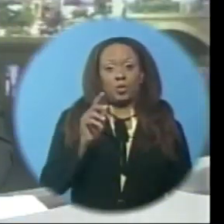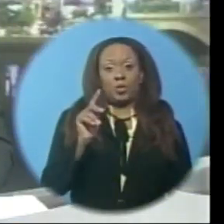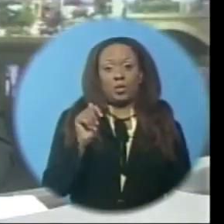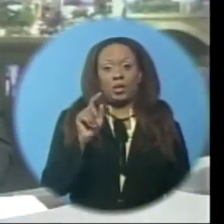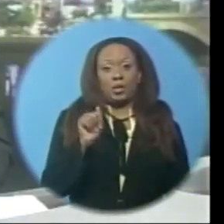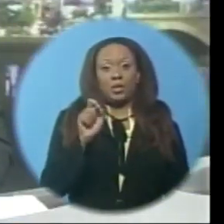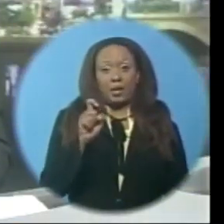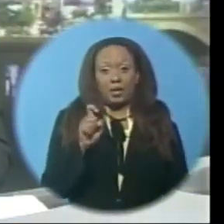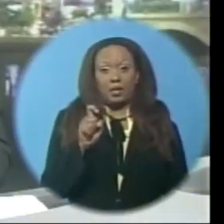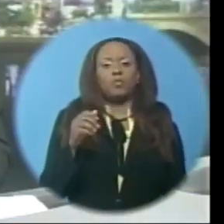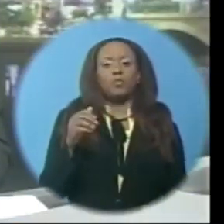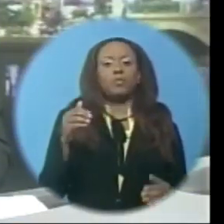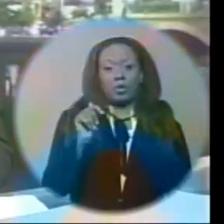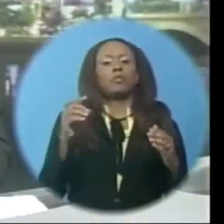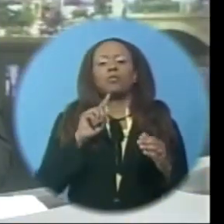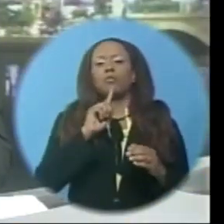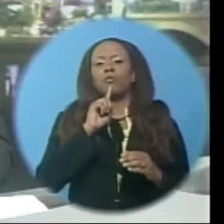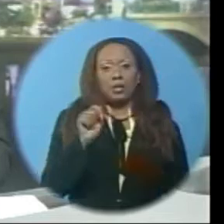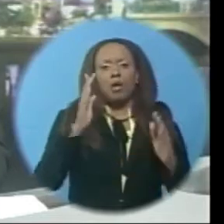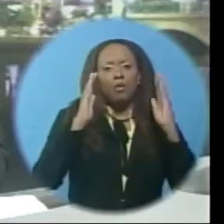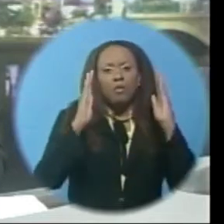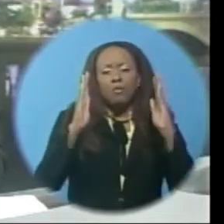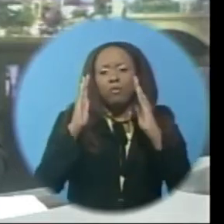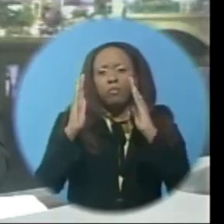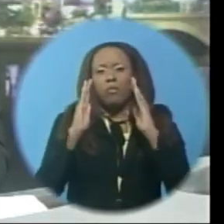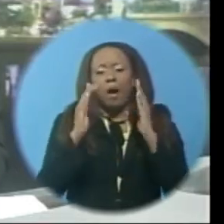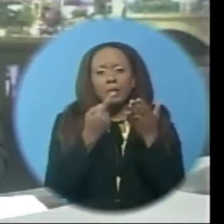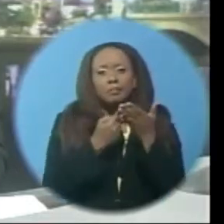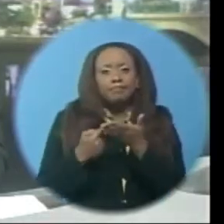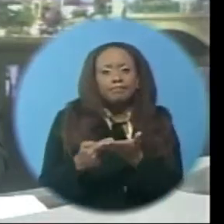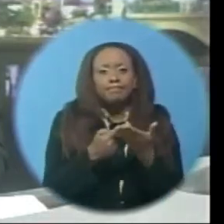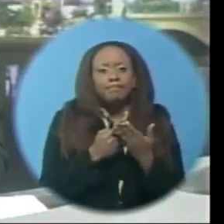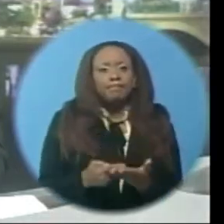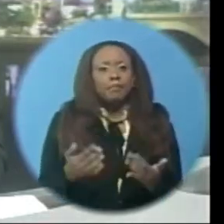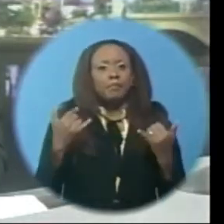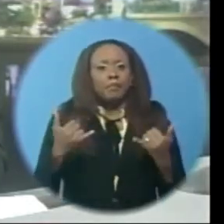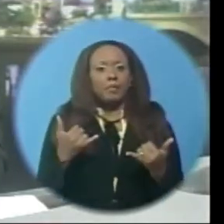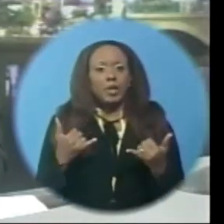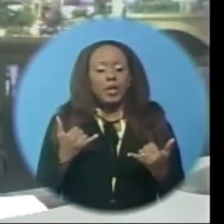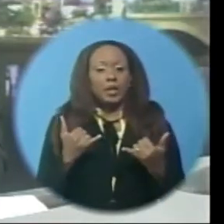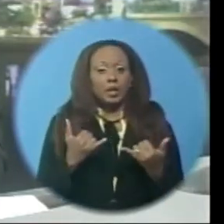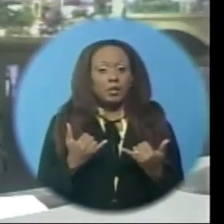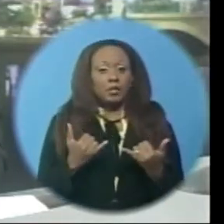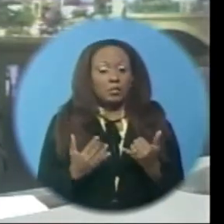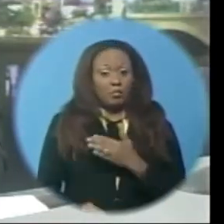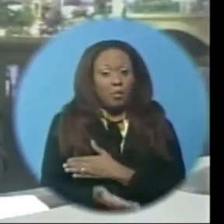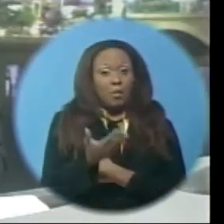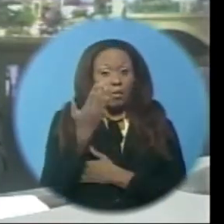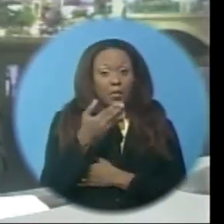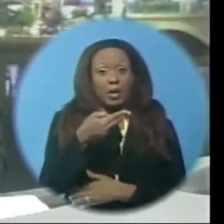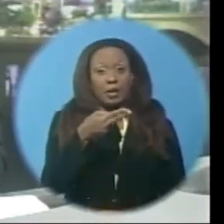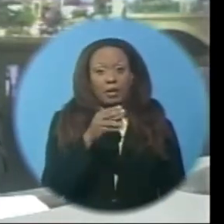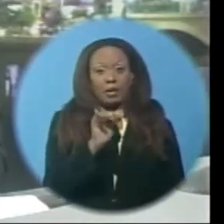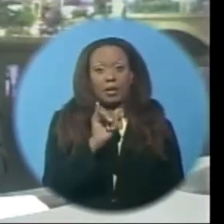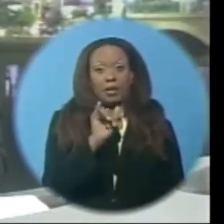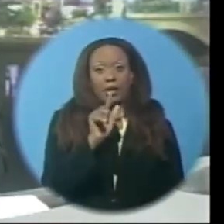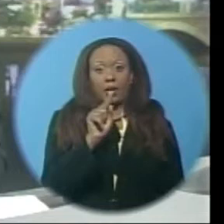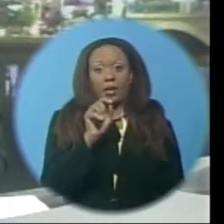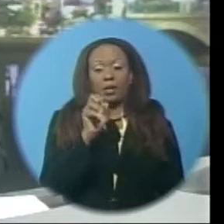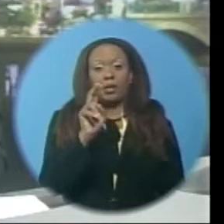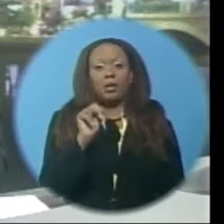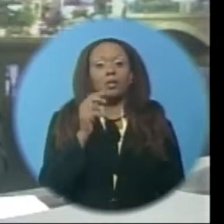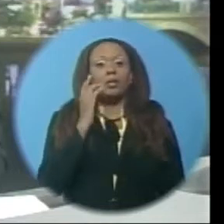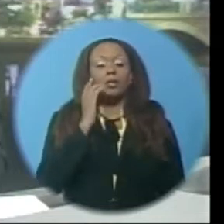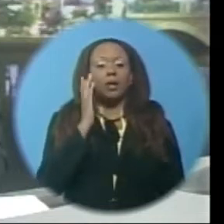The National Social Responsibility Levy was the main topic of discussion when the much-anticipated social partnership meeting